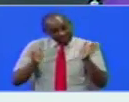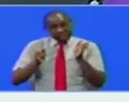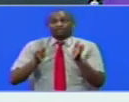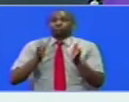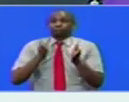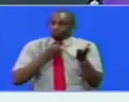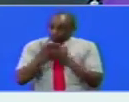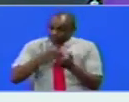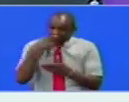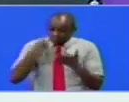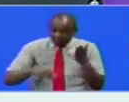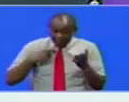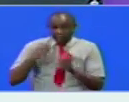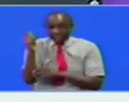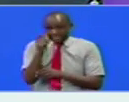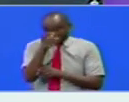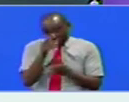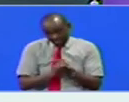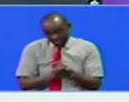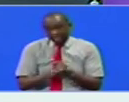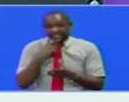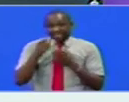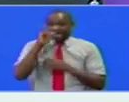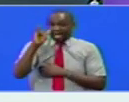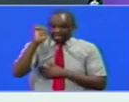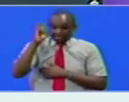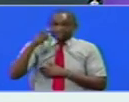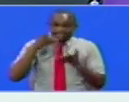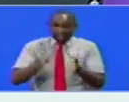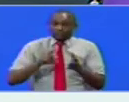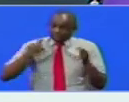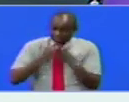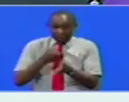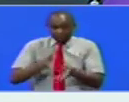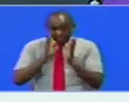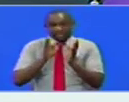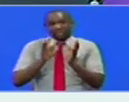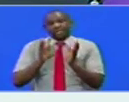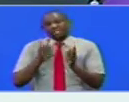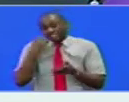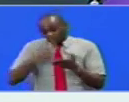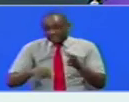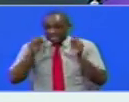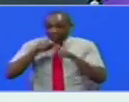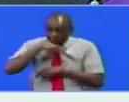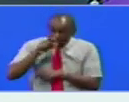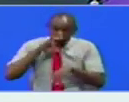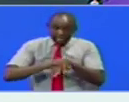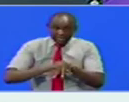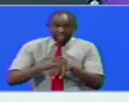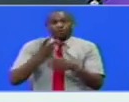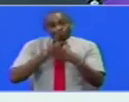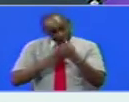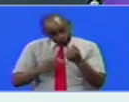Regulatory Authority regarding the tender. Instead, IEBC will now take an alternative procurement route that will enable delivery of